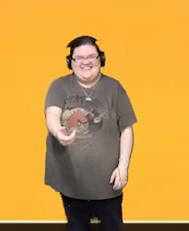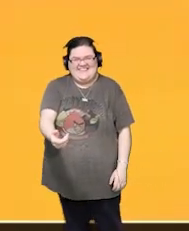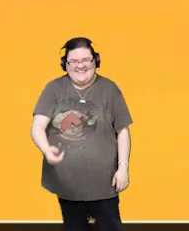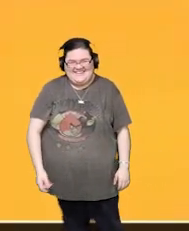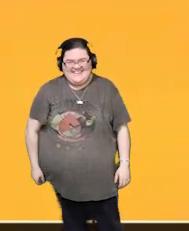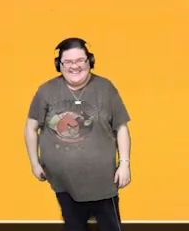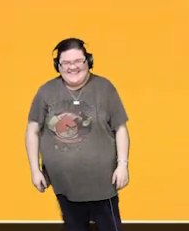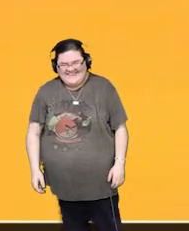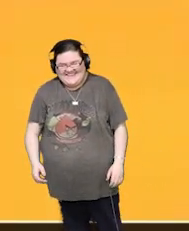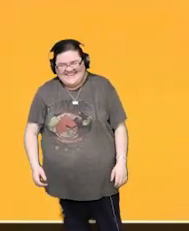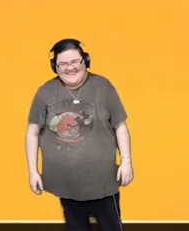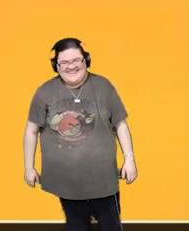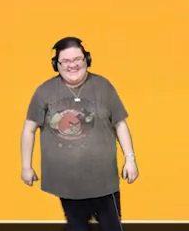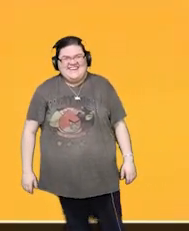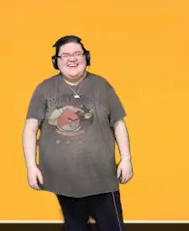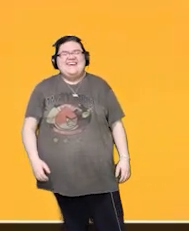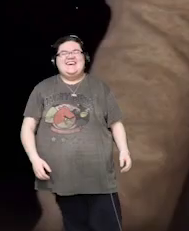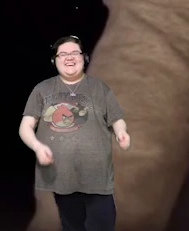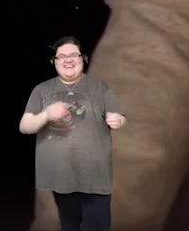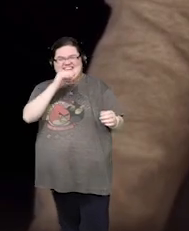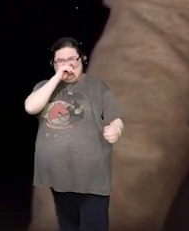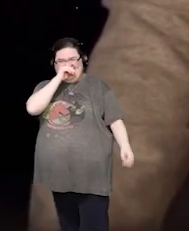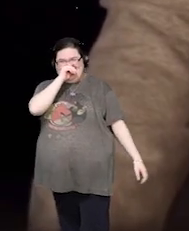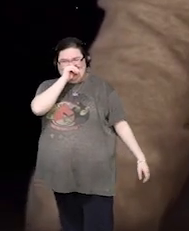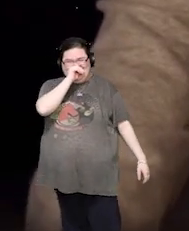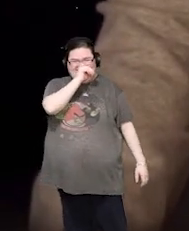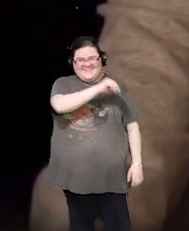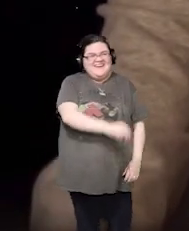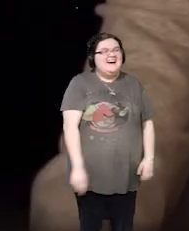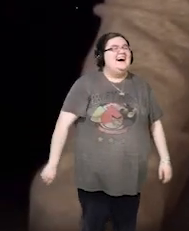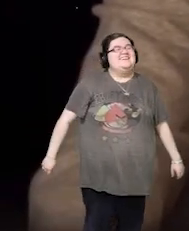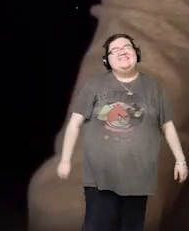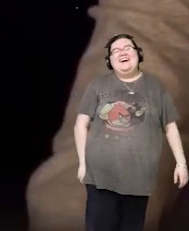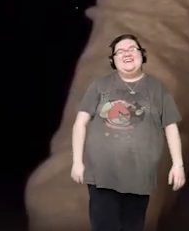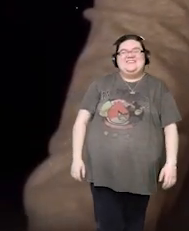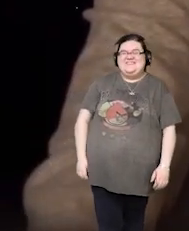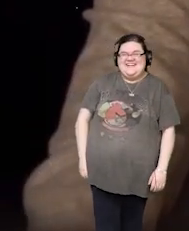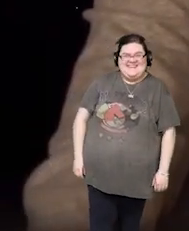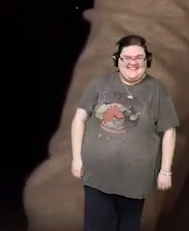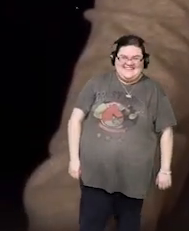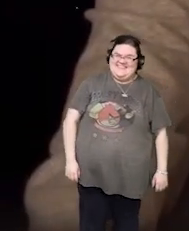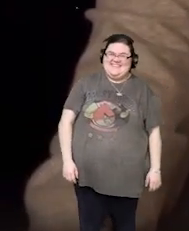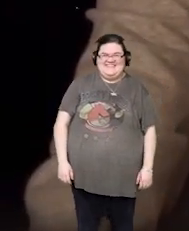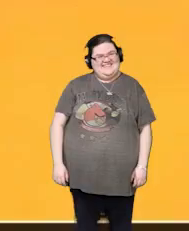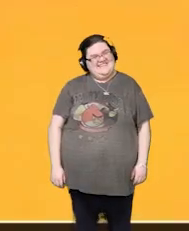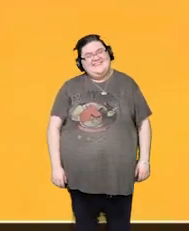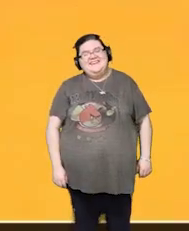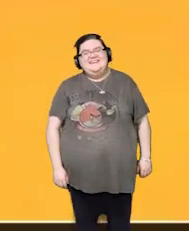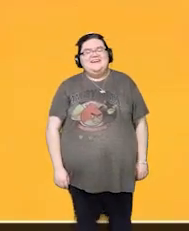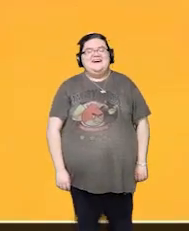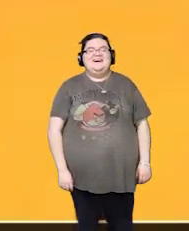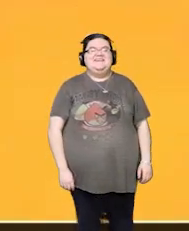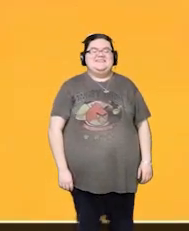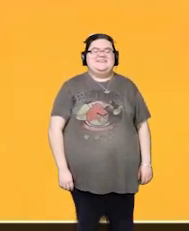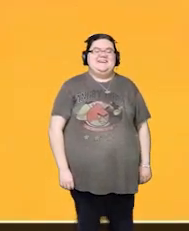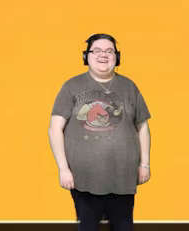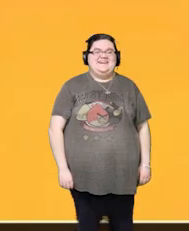So what is it? What is advertising? Who is giving you a free coffee? I don't know.